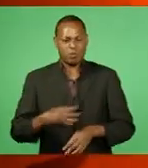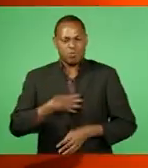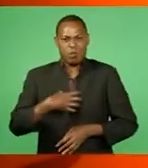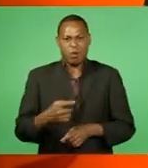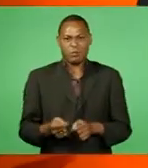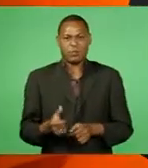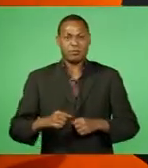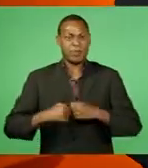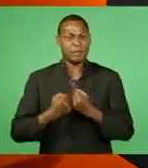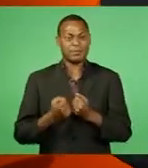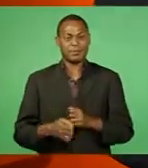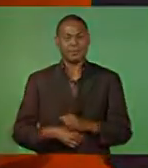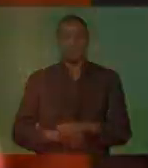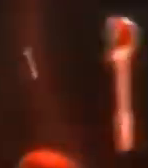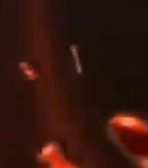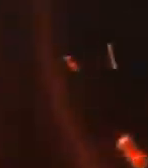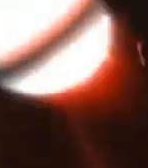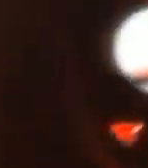break.